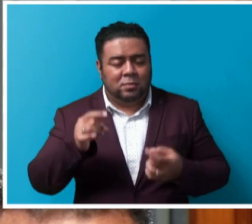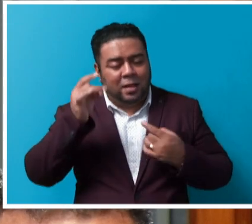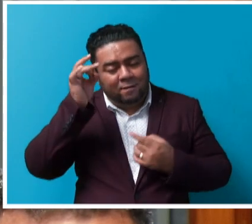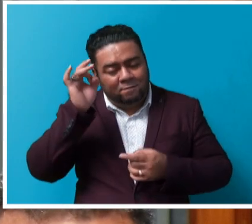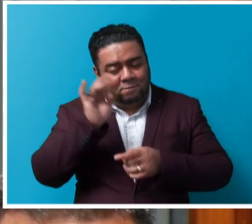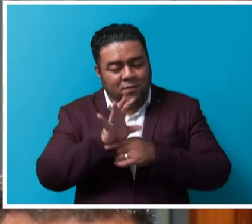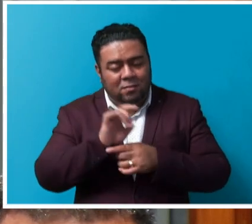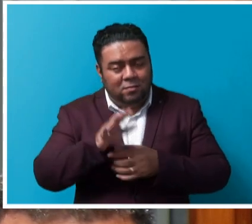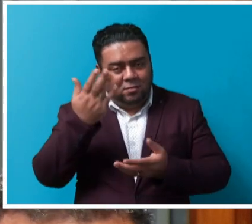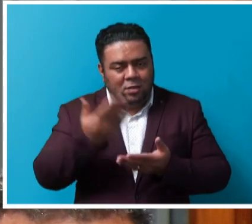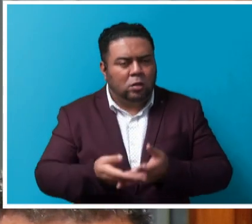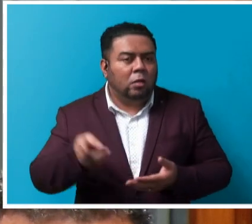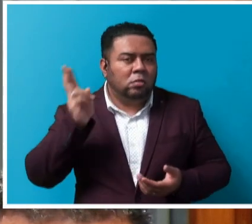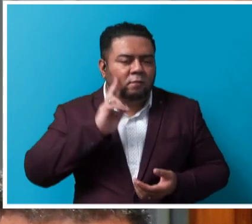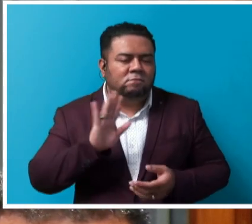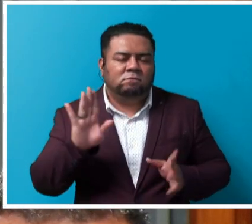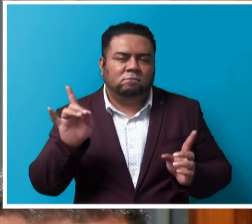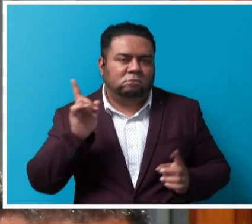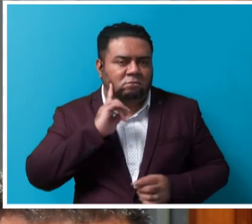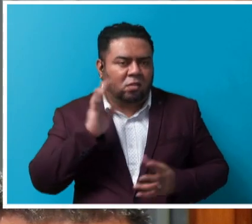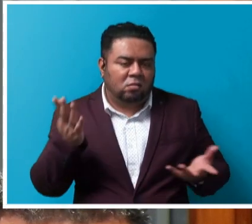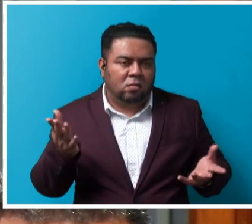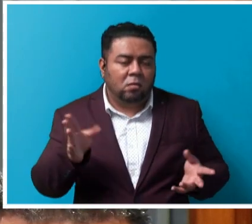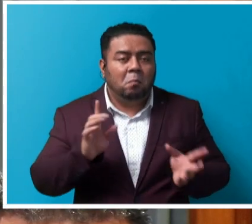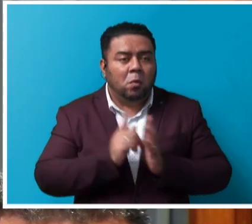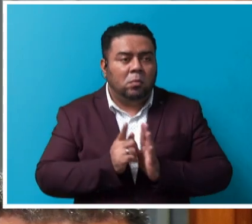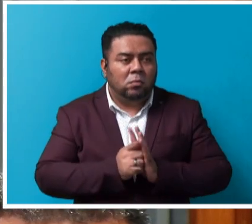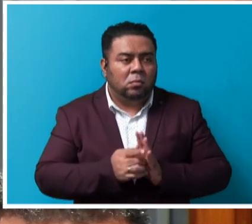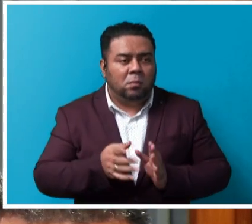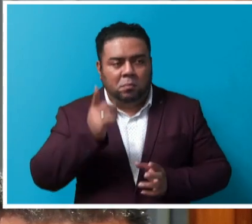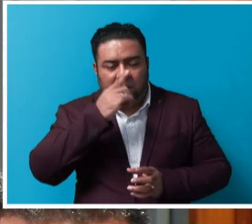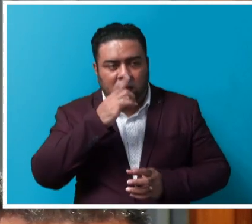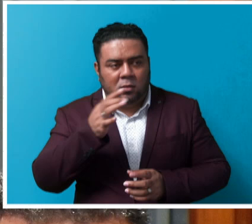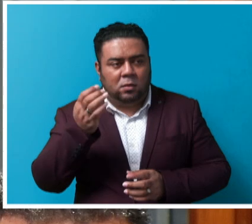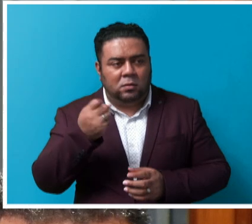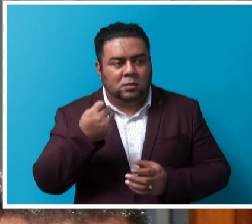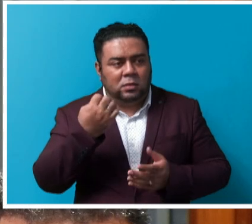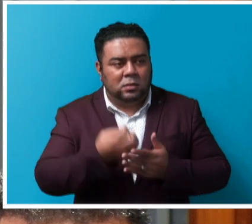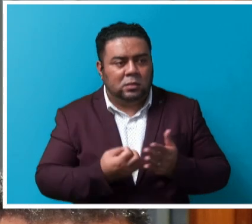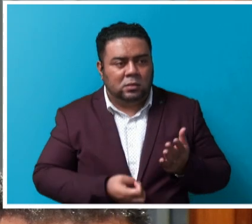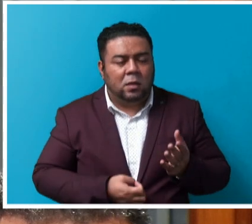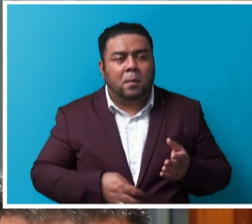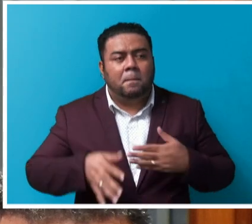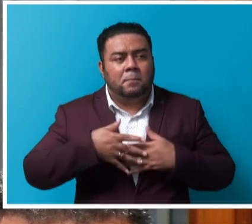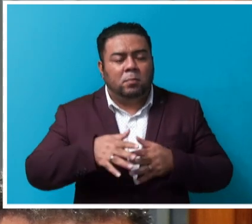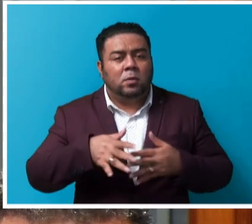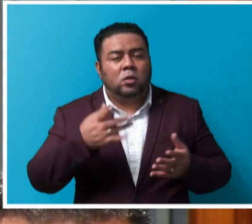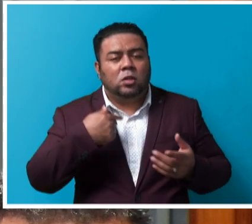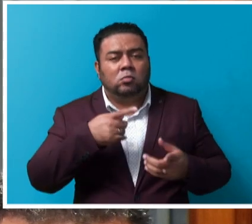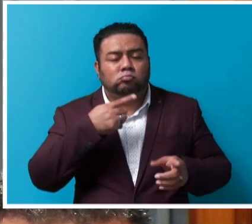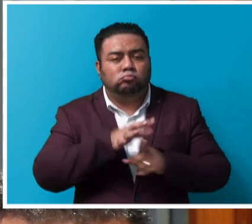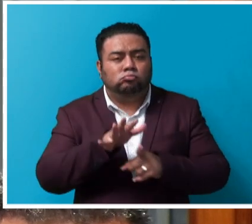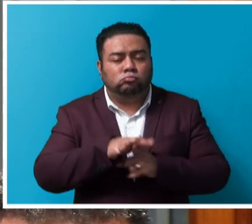Speaker, fell on deaf ears. Just a moment later, His Excellency the President was publicly ridiculed